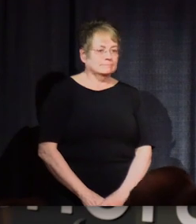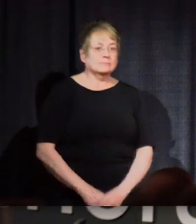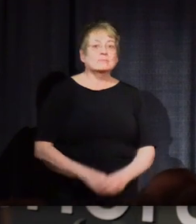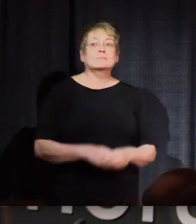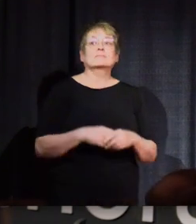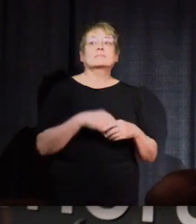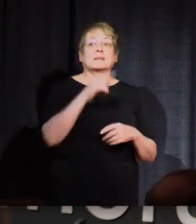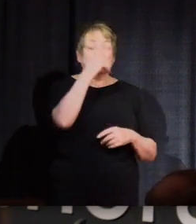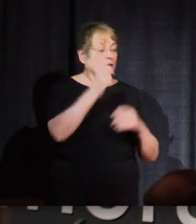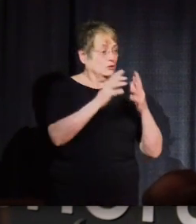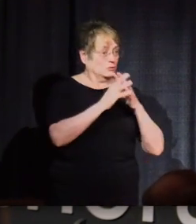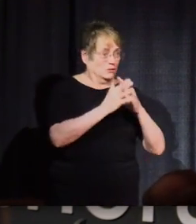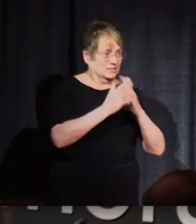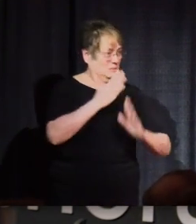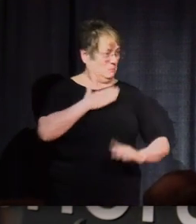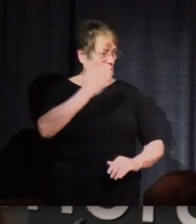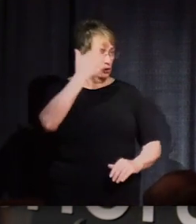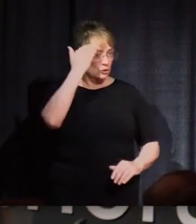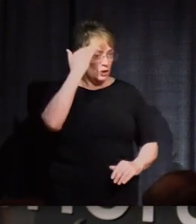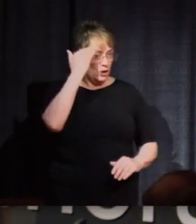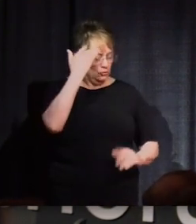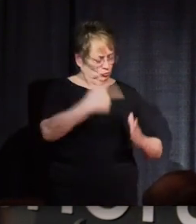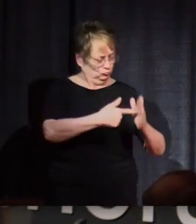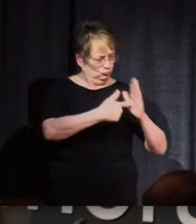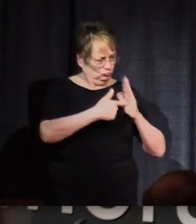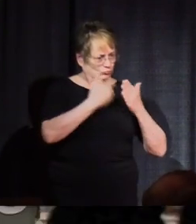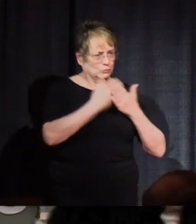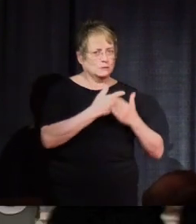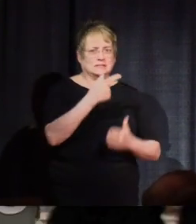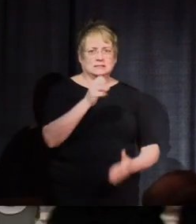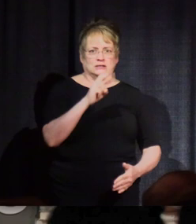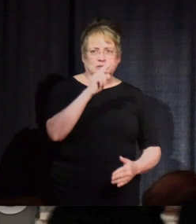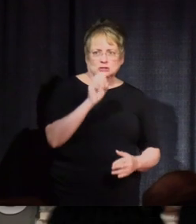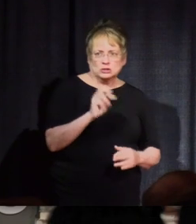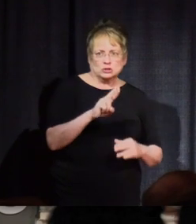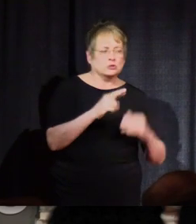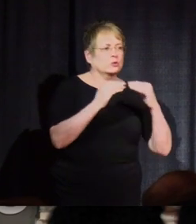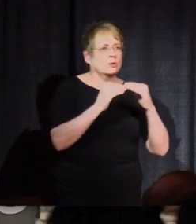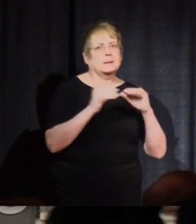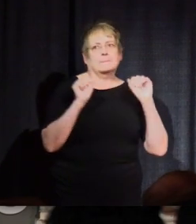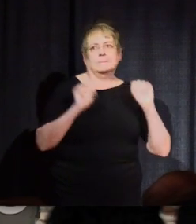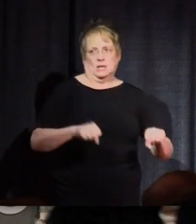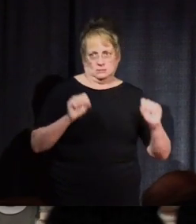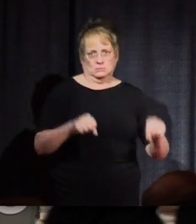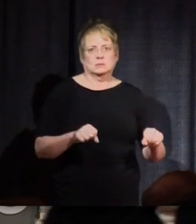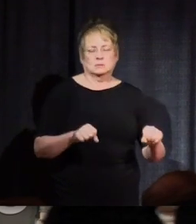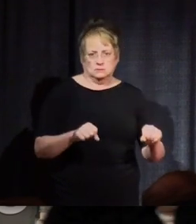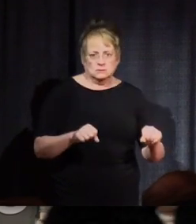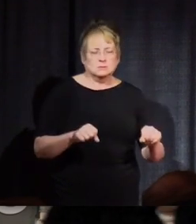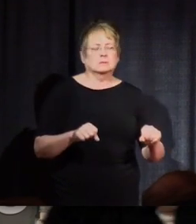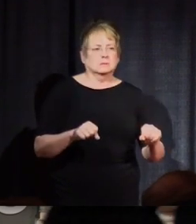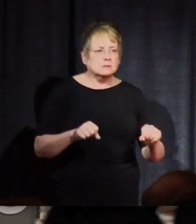through wrestling my first hand knowledge shows me that gender equality is possible the